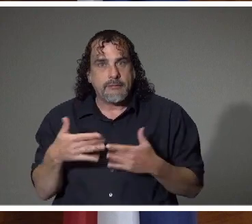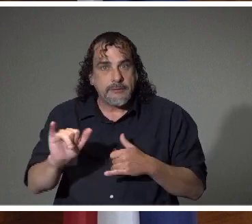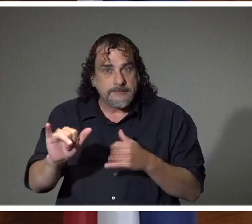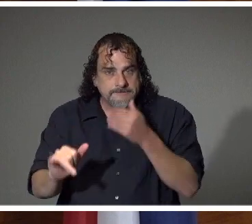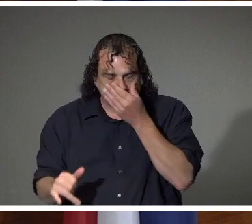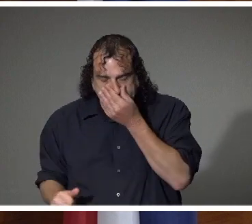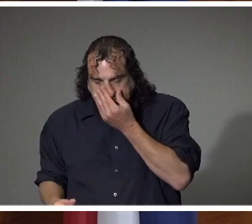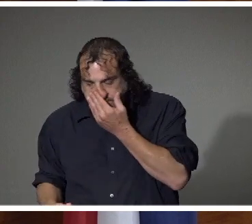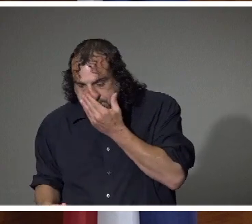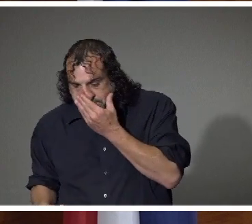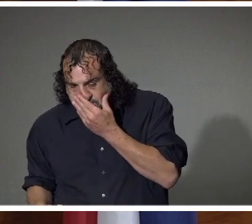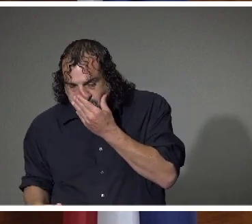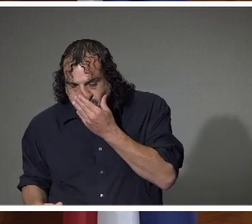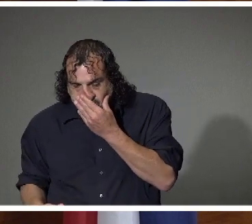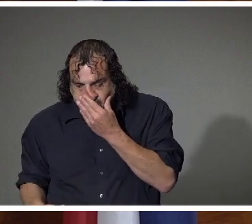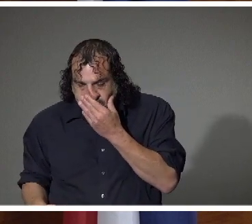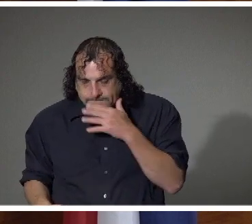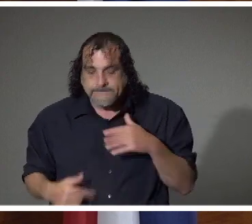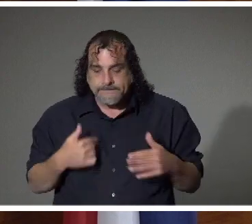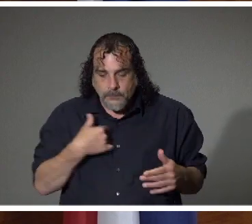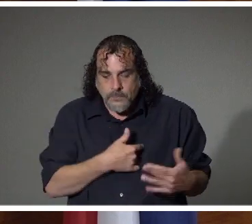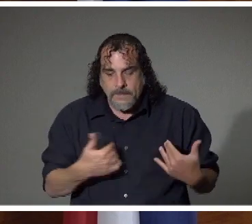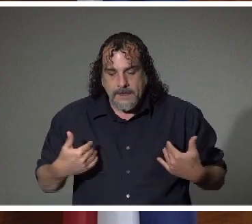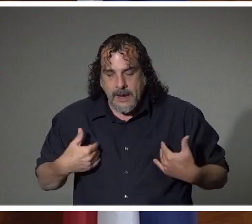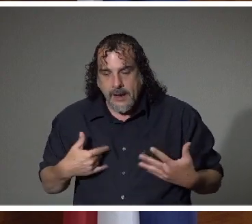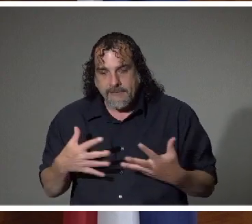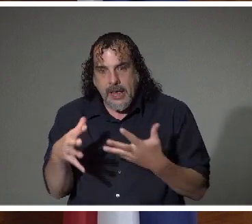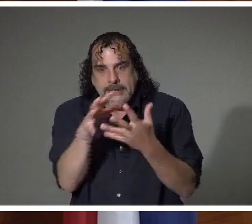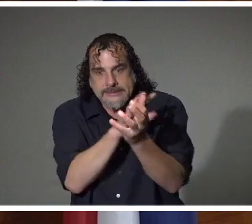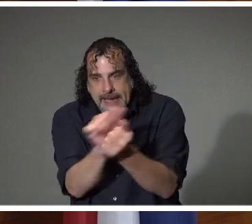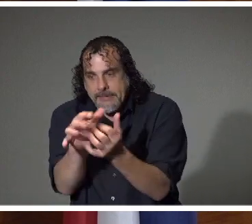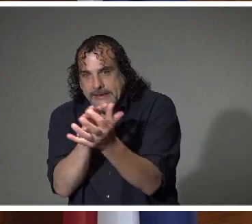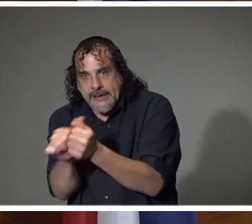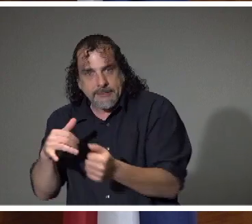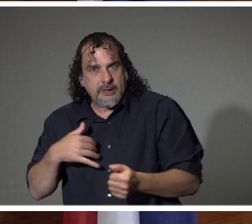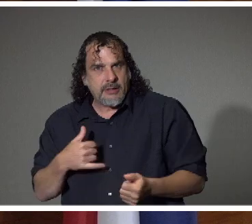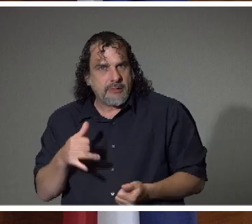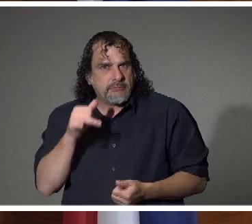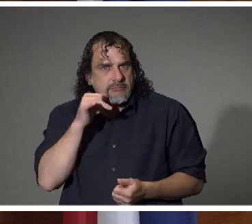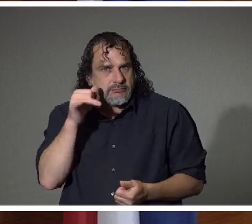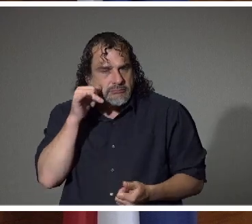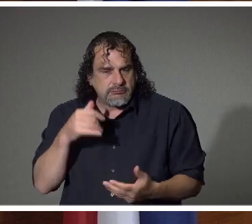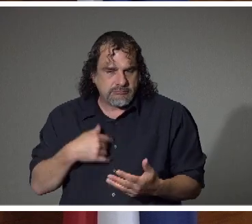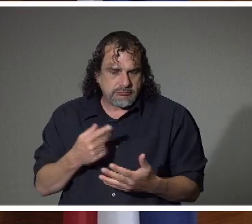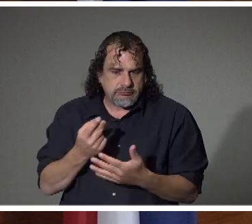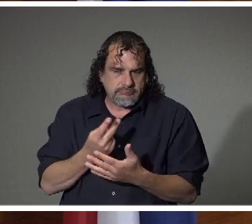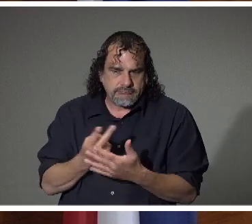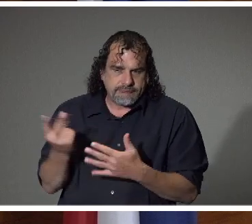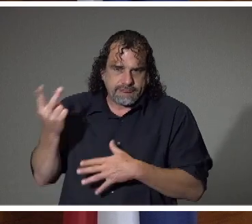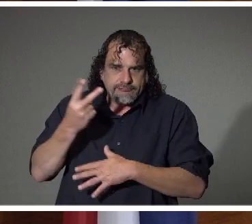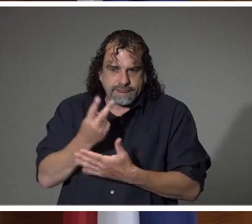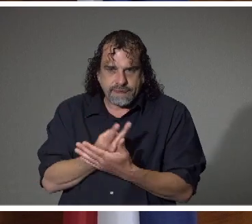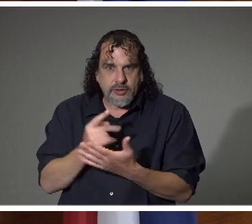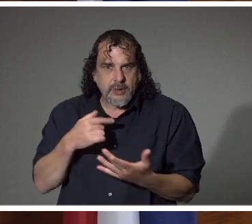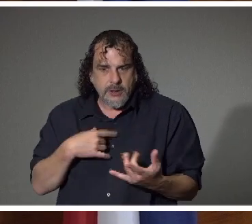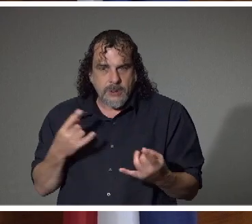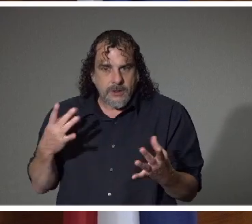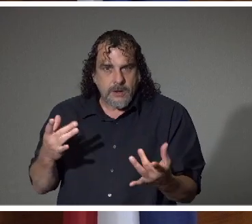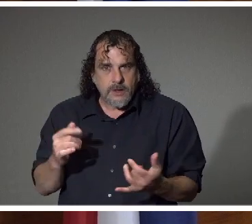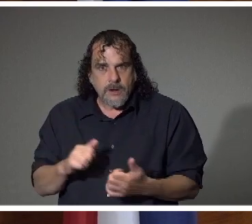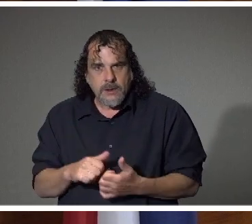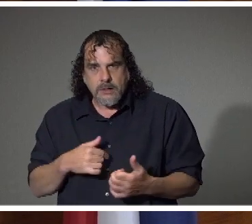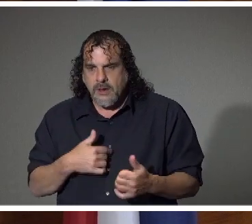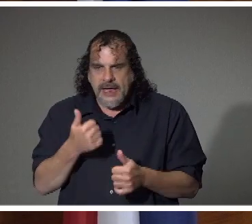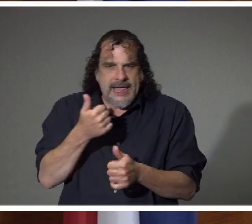have major tornadic damage or we have major storms, as we have over in 2 of the last 8 days, every Mississippian